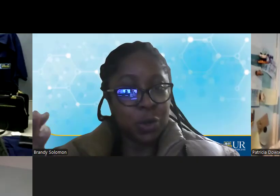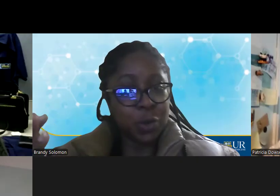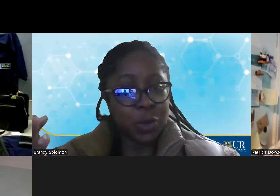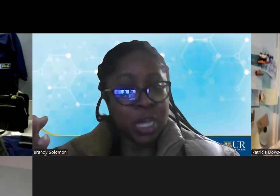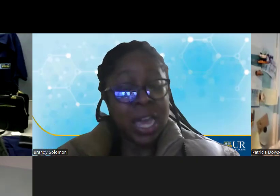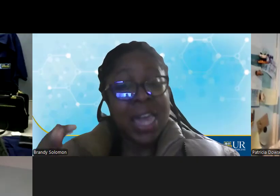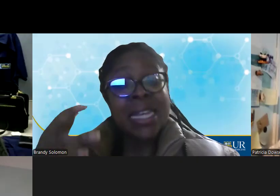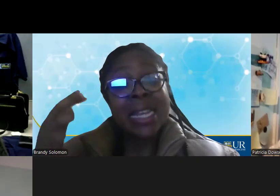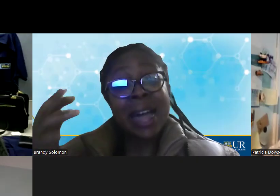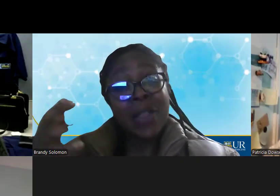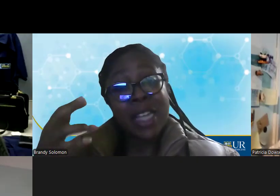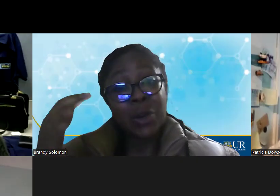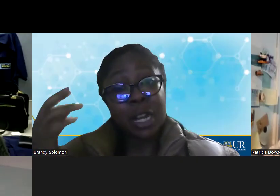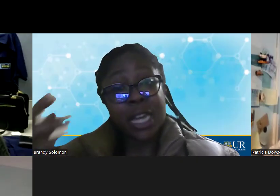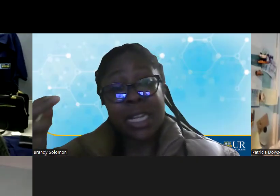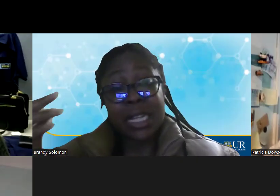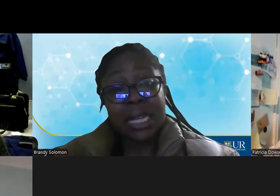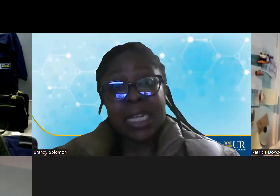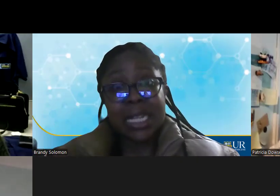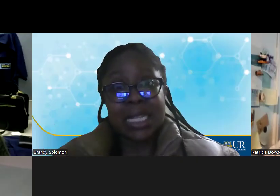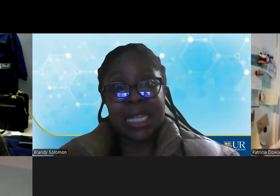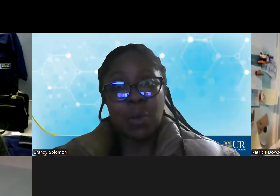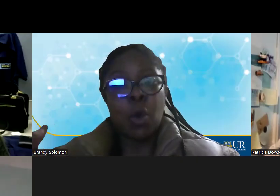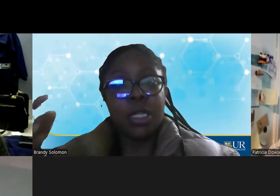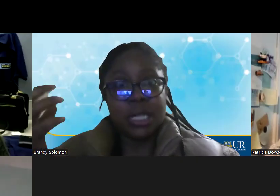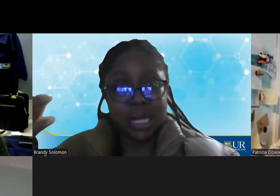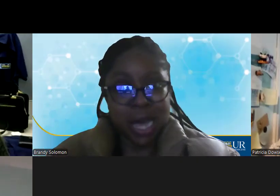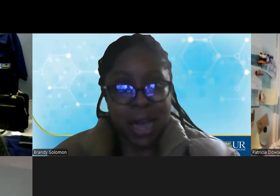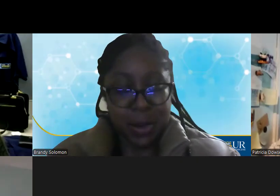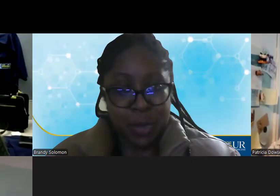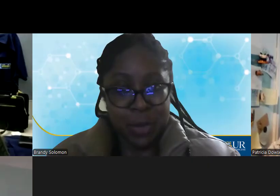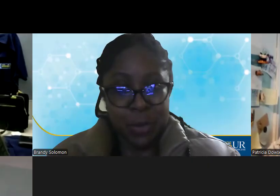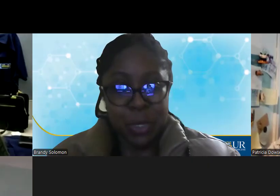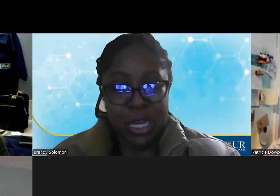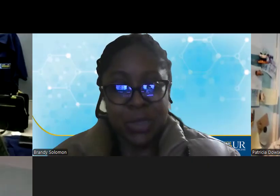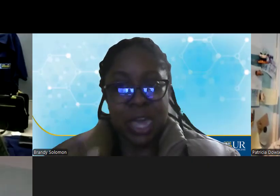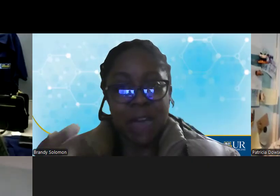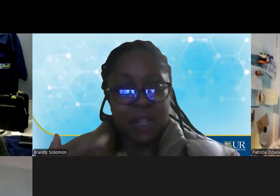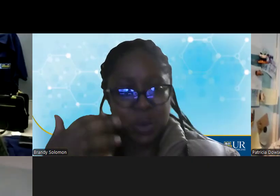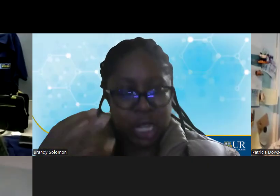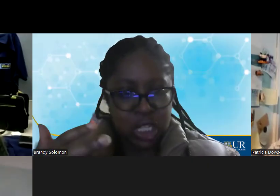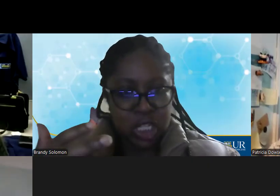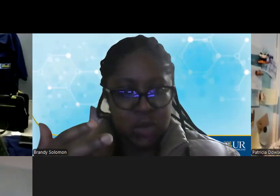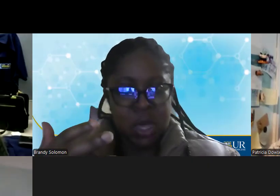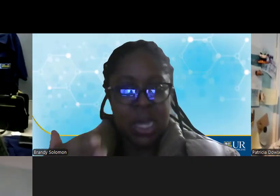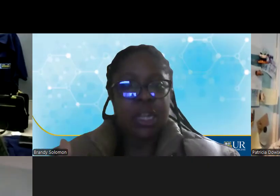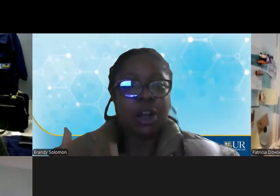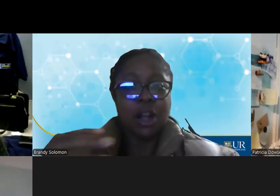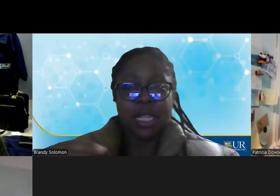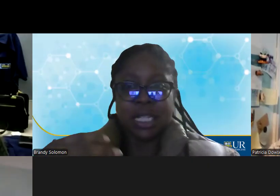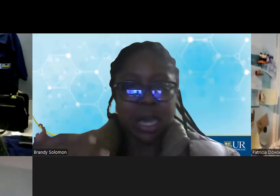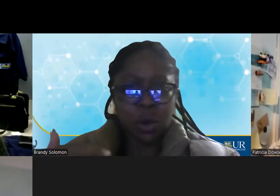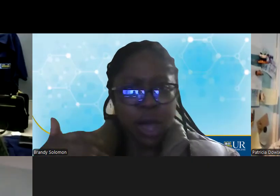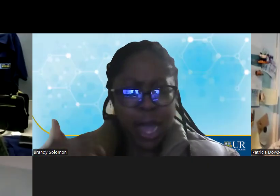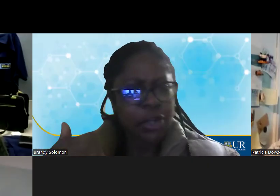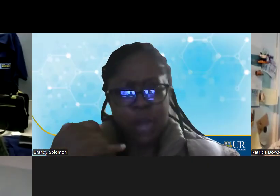future workforce. And then allow that to organically lead into them wanting to hire my people because we have this relationship and they're